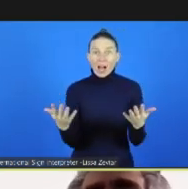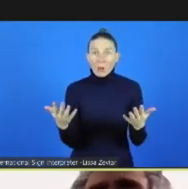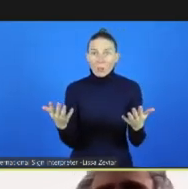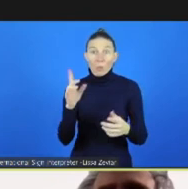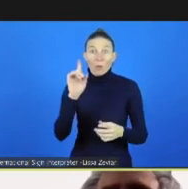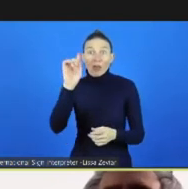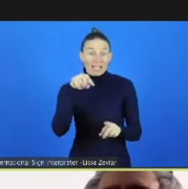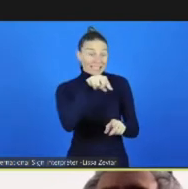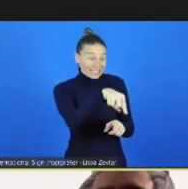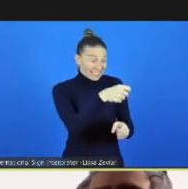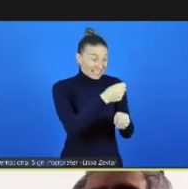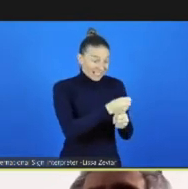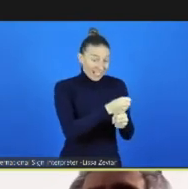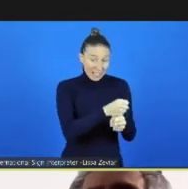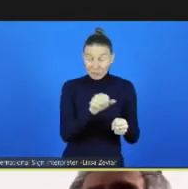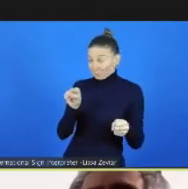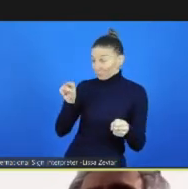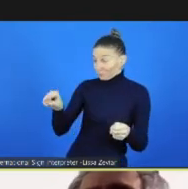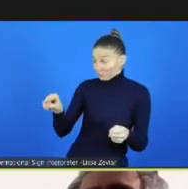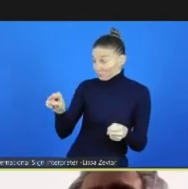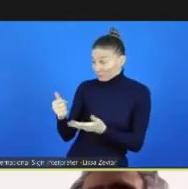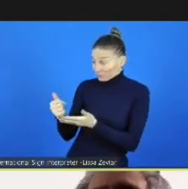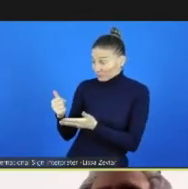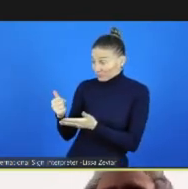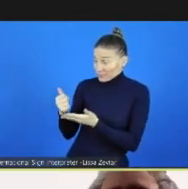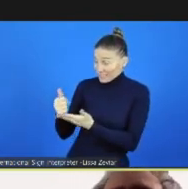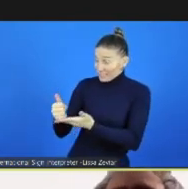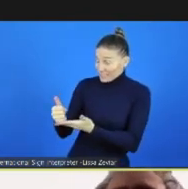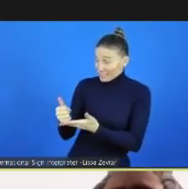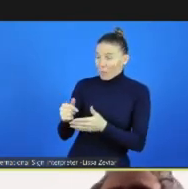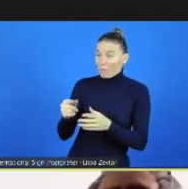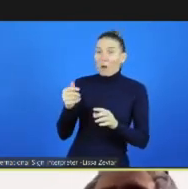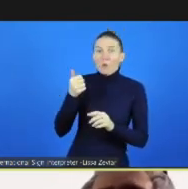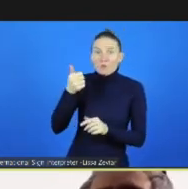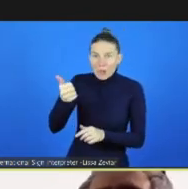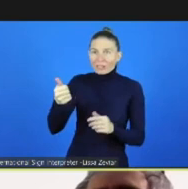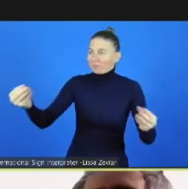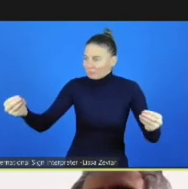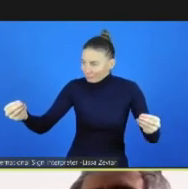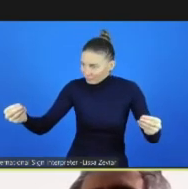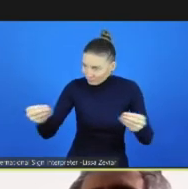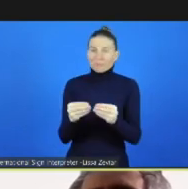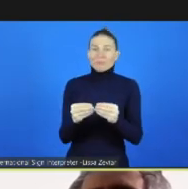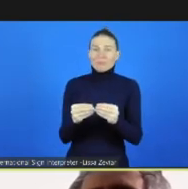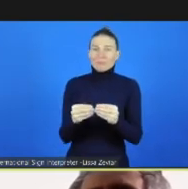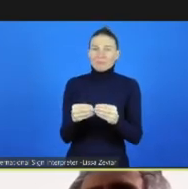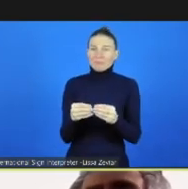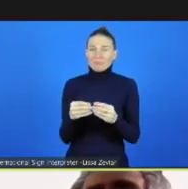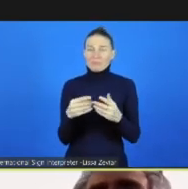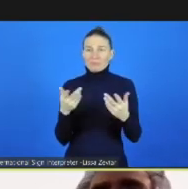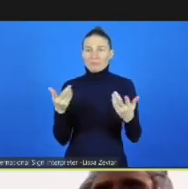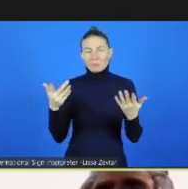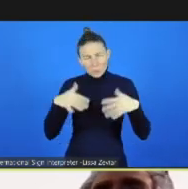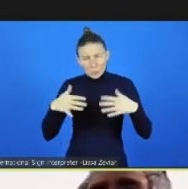job? People are very different. It's all very interesting, you know, when you talk about disability, and one of the complexities around it is, of